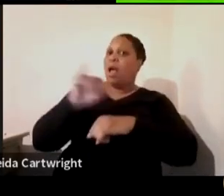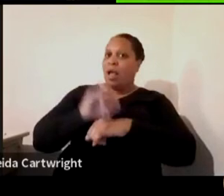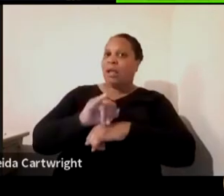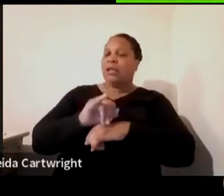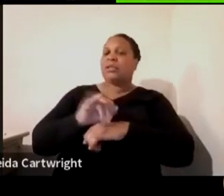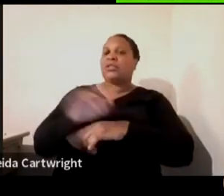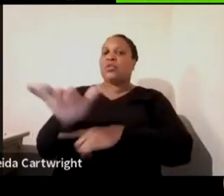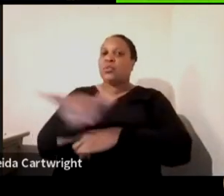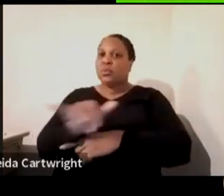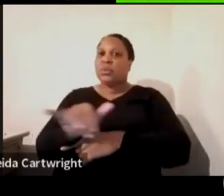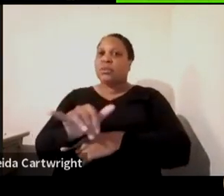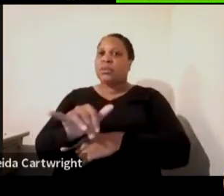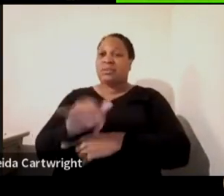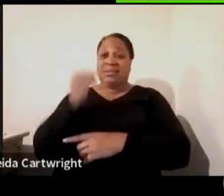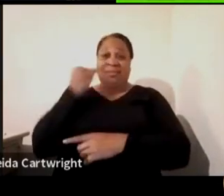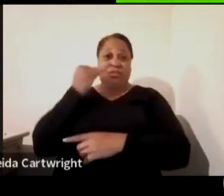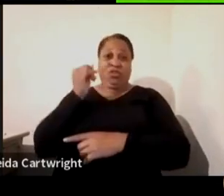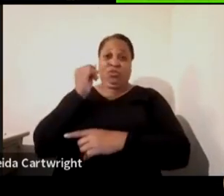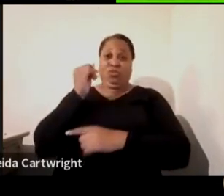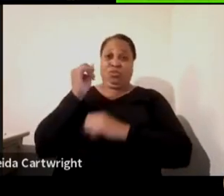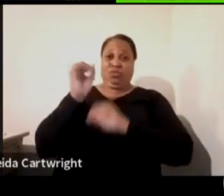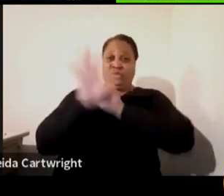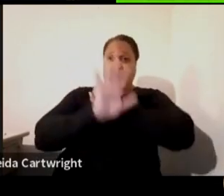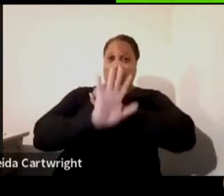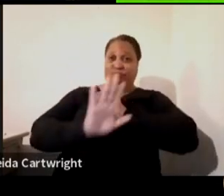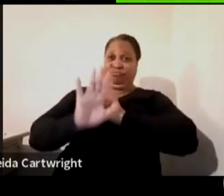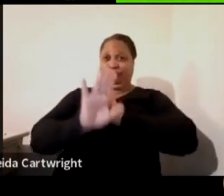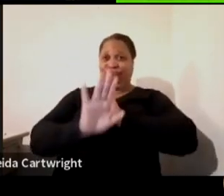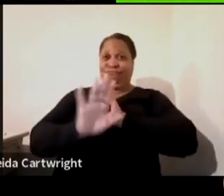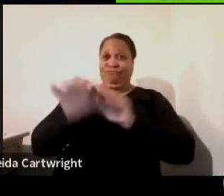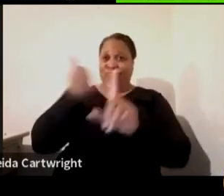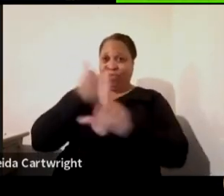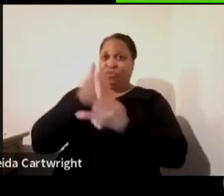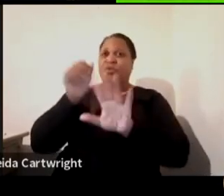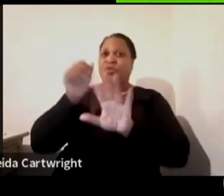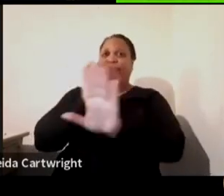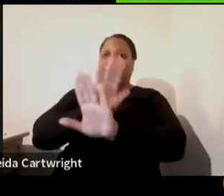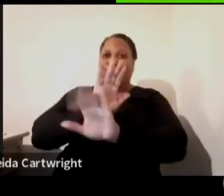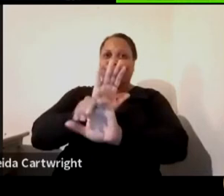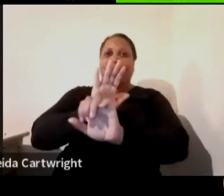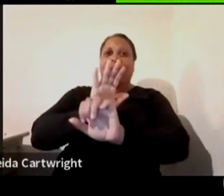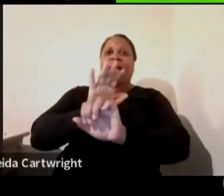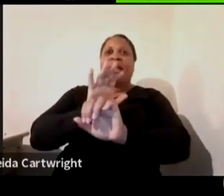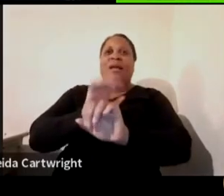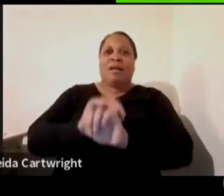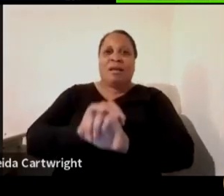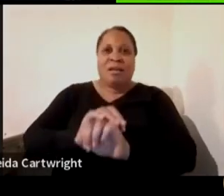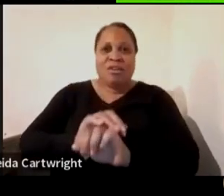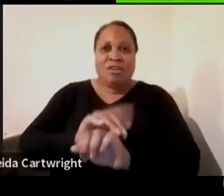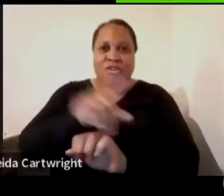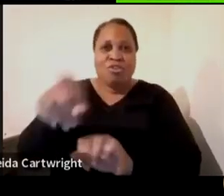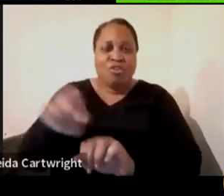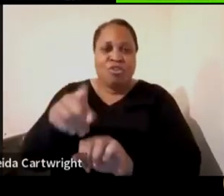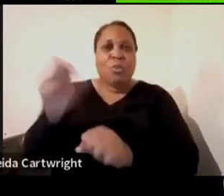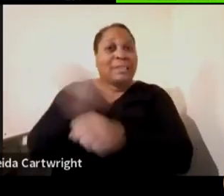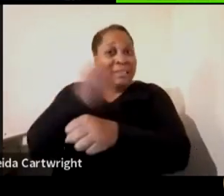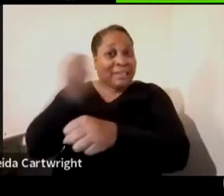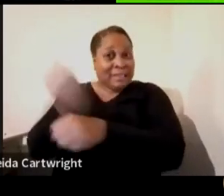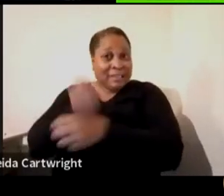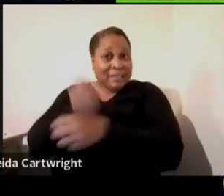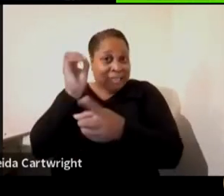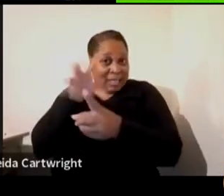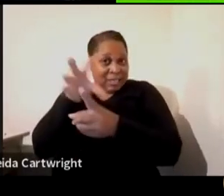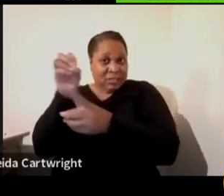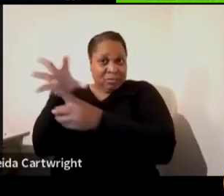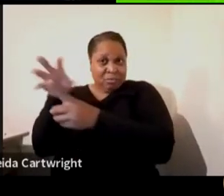unless you're going to shield yourself indefinitely, you statistically will likely be exposed at some point to